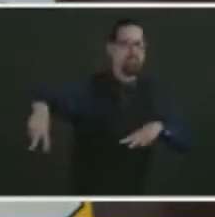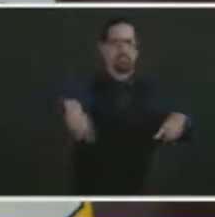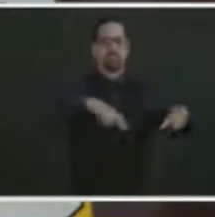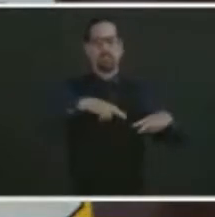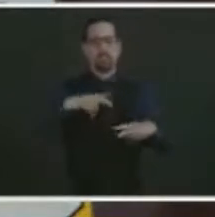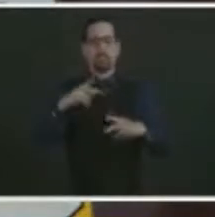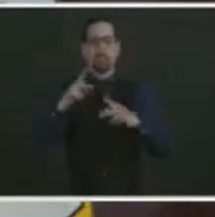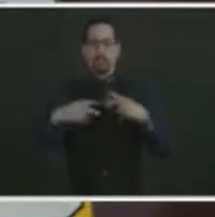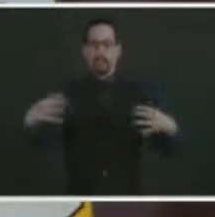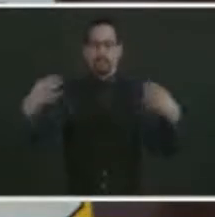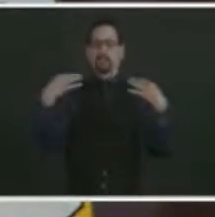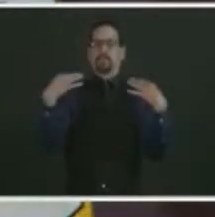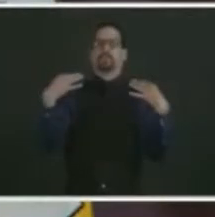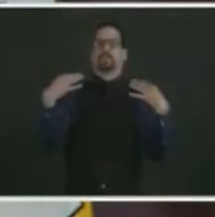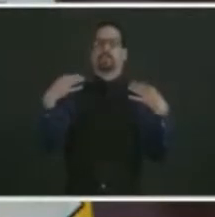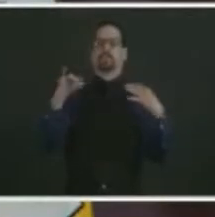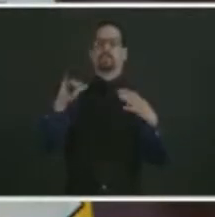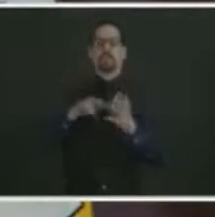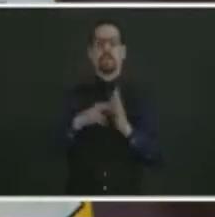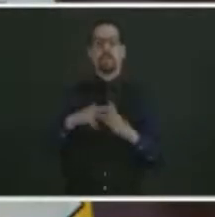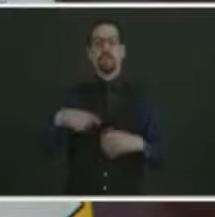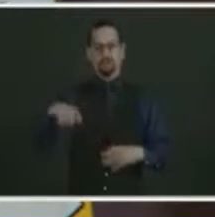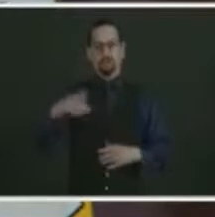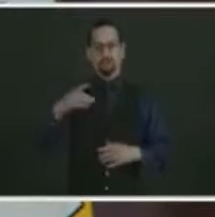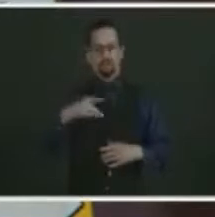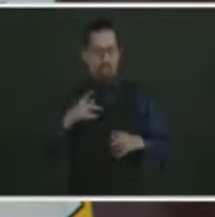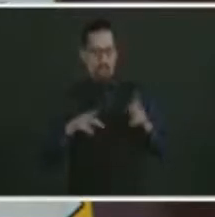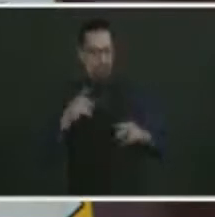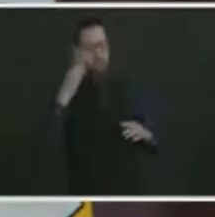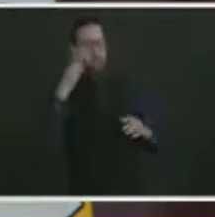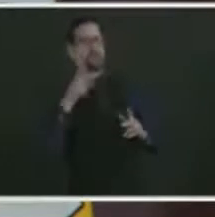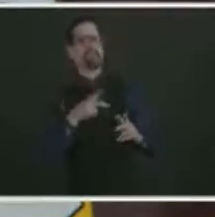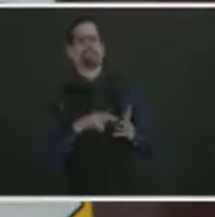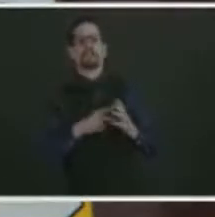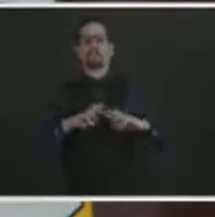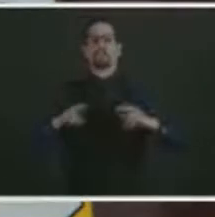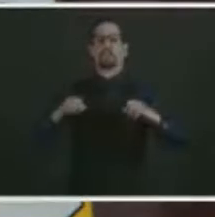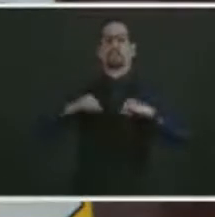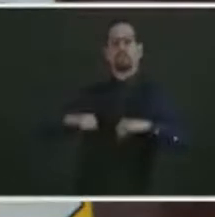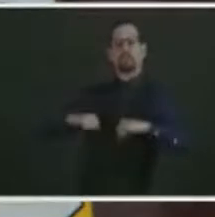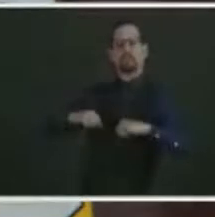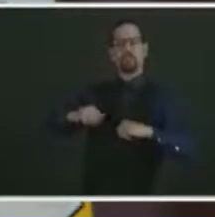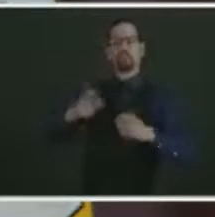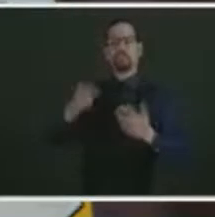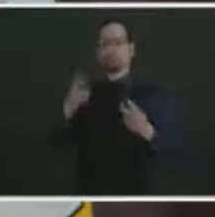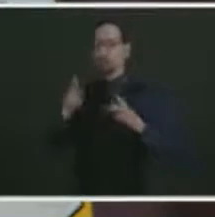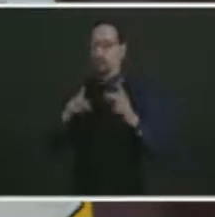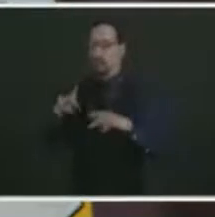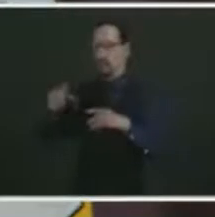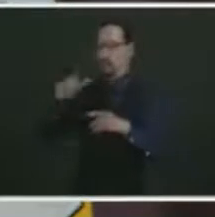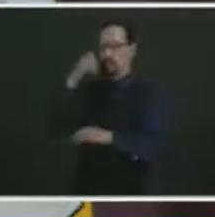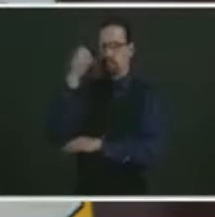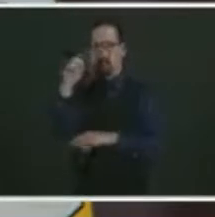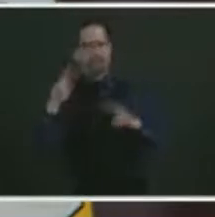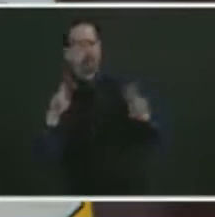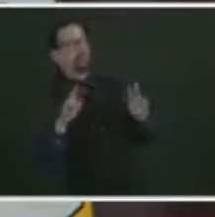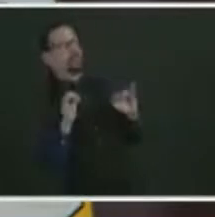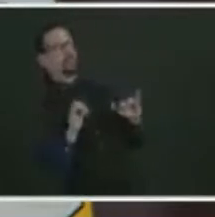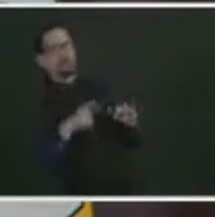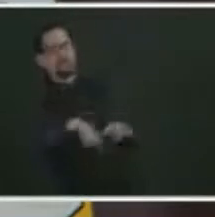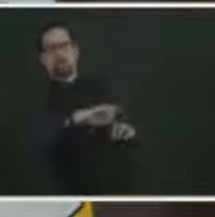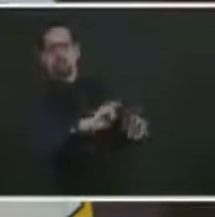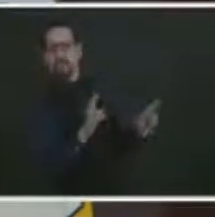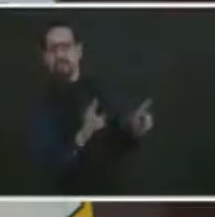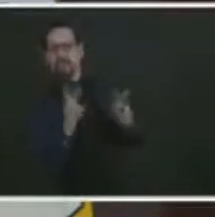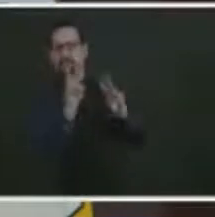But I felt it was necessary, and I'd rather hear that than what we lived through and what other cities are